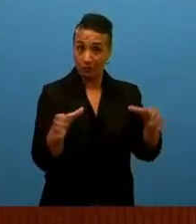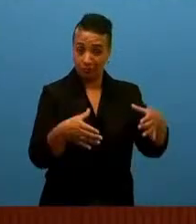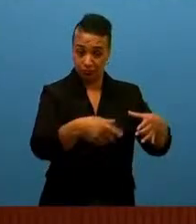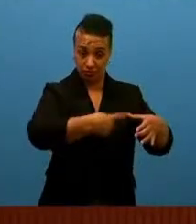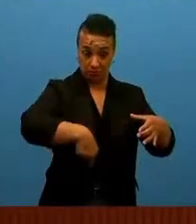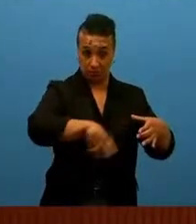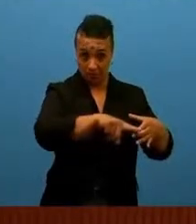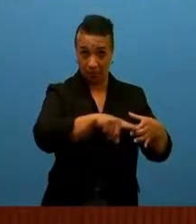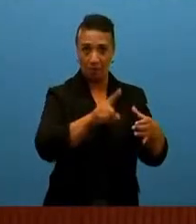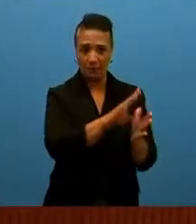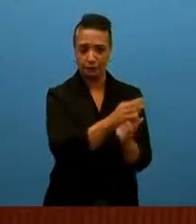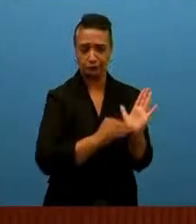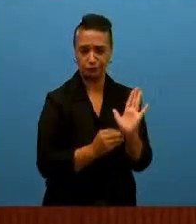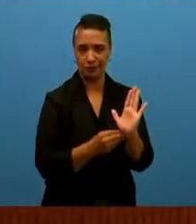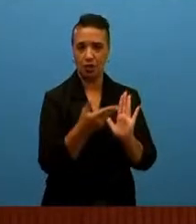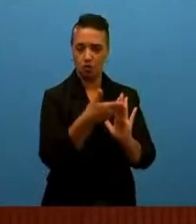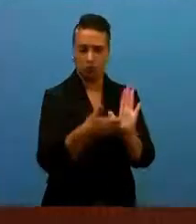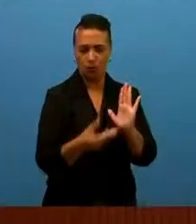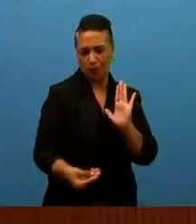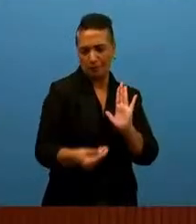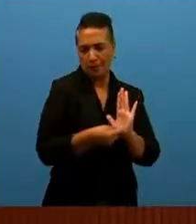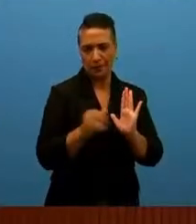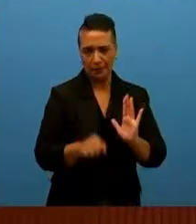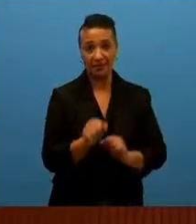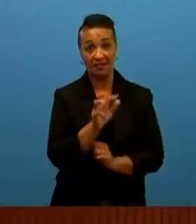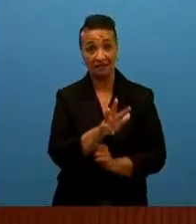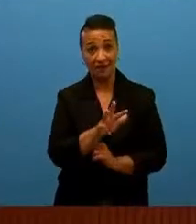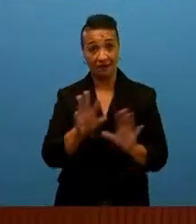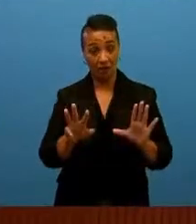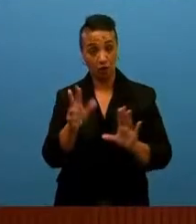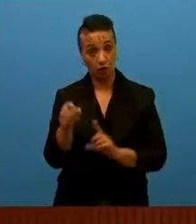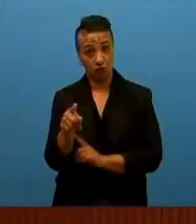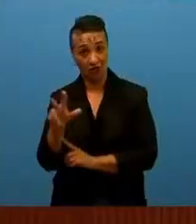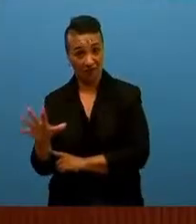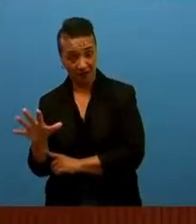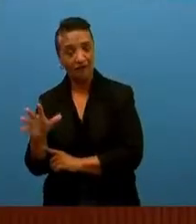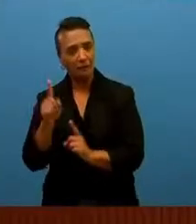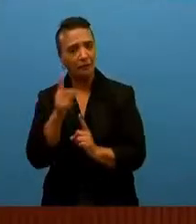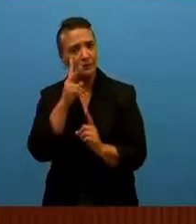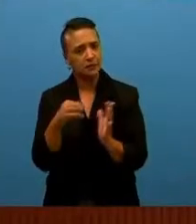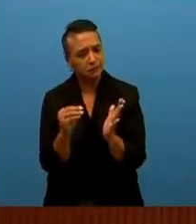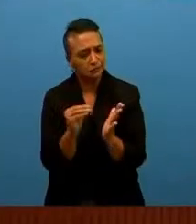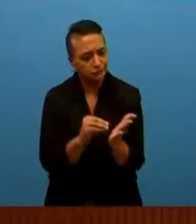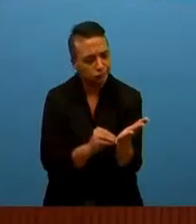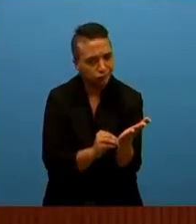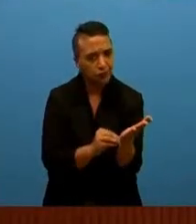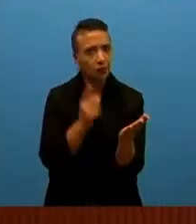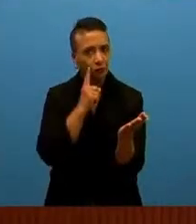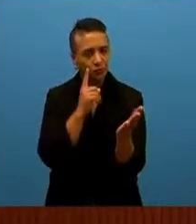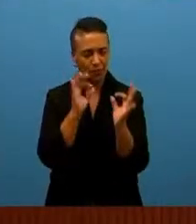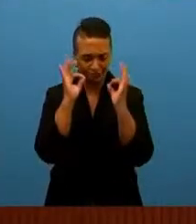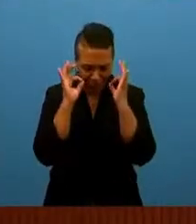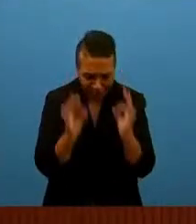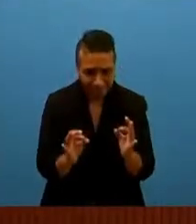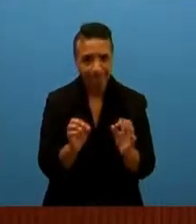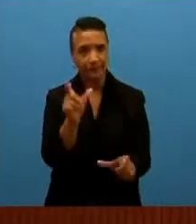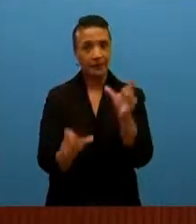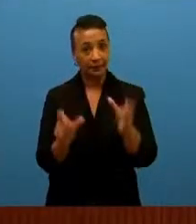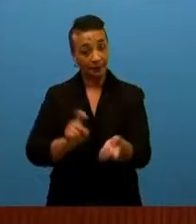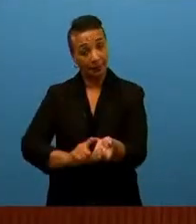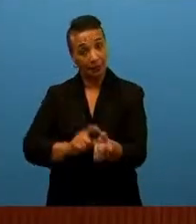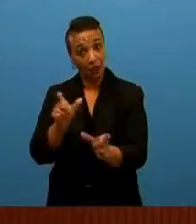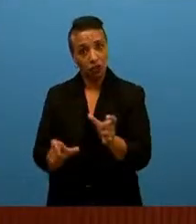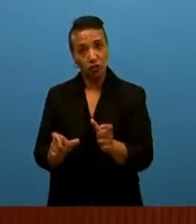Human Rights Council 5935 as its substantive basis and ensuring the full and effective participation of